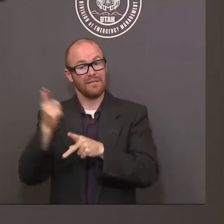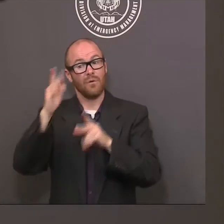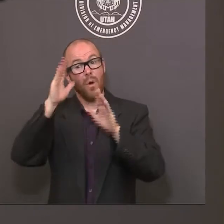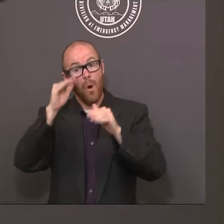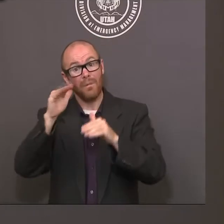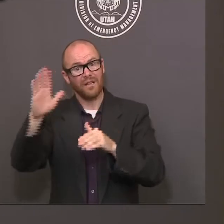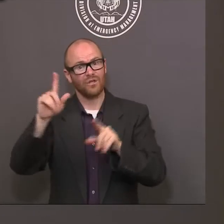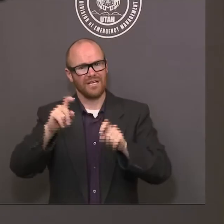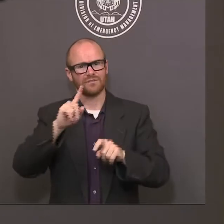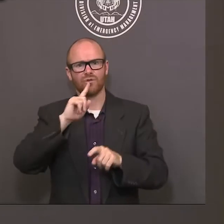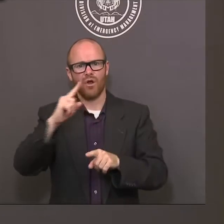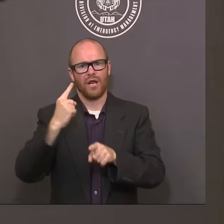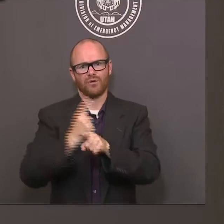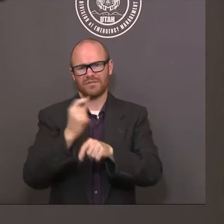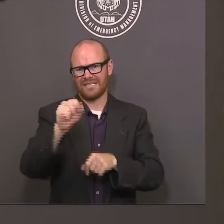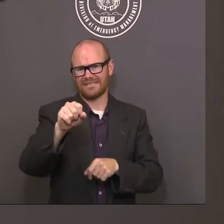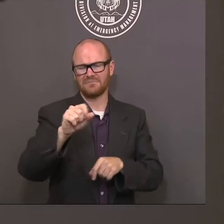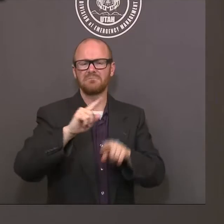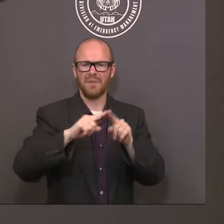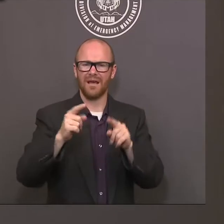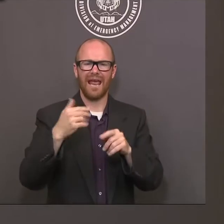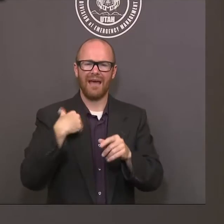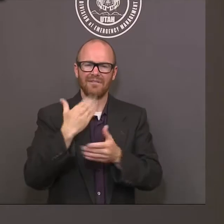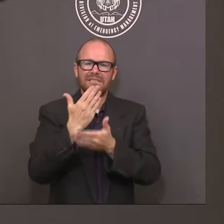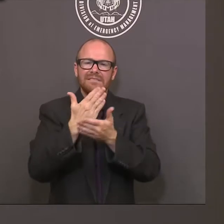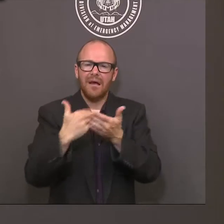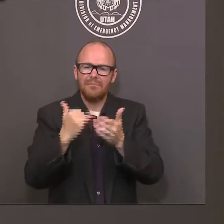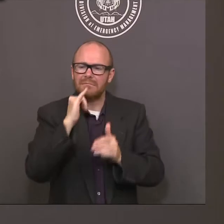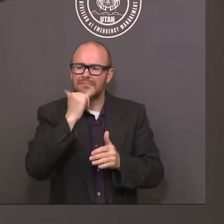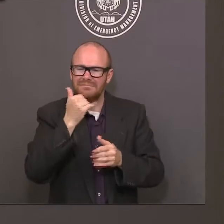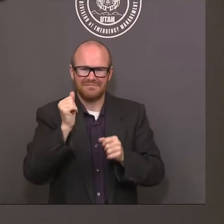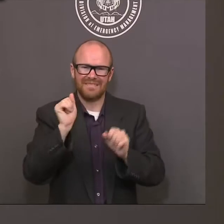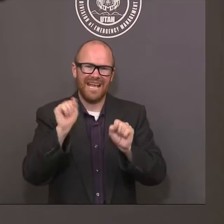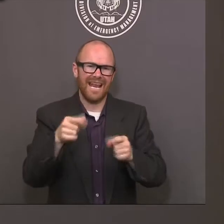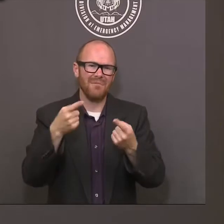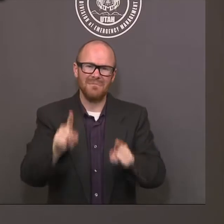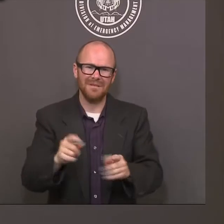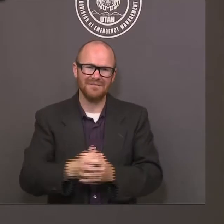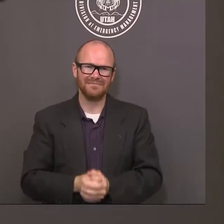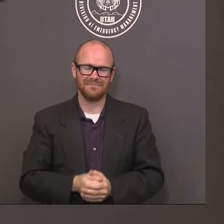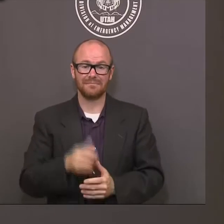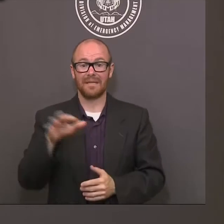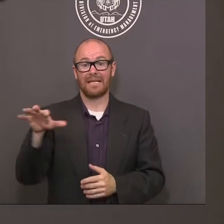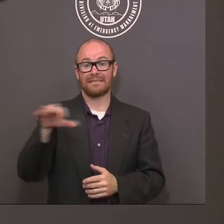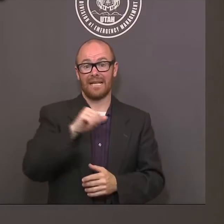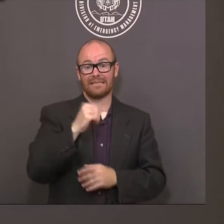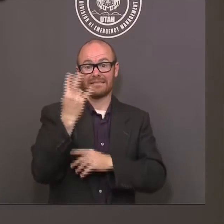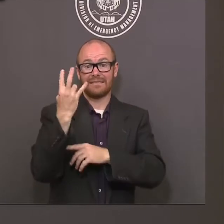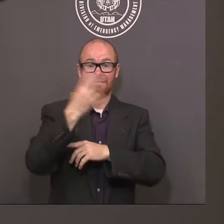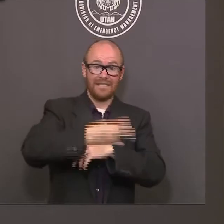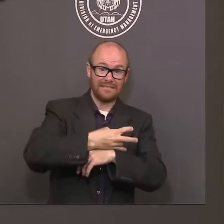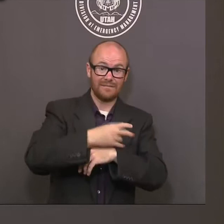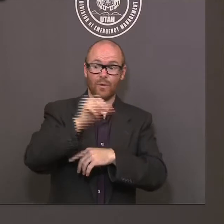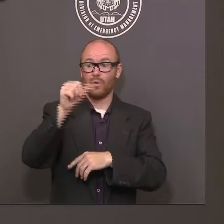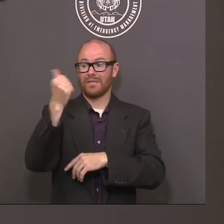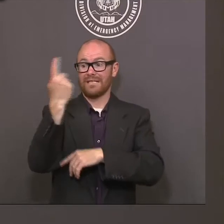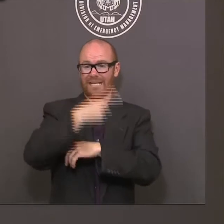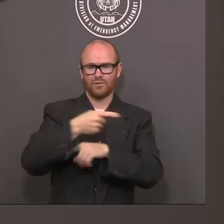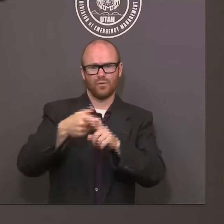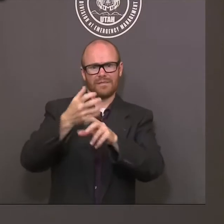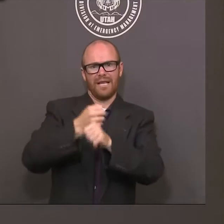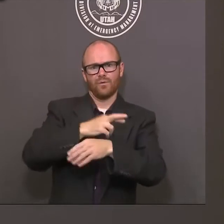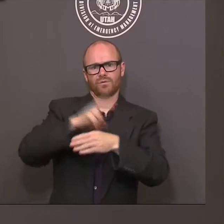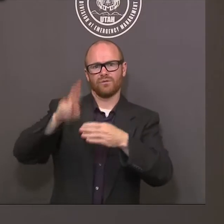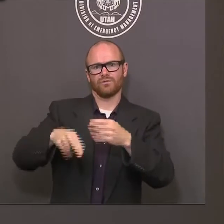accurate, but they know that there's some variance there, and it takes anywhere from 7 to 10 days to get the results back.